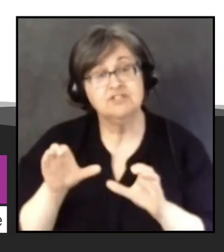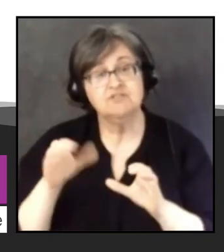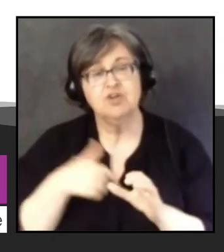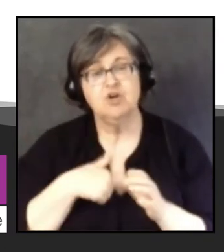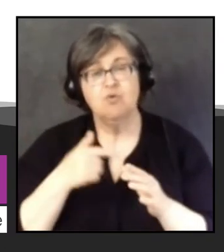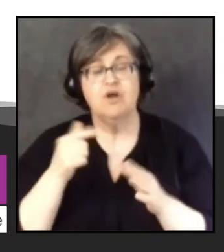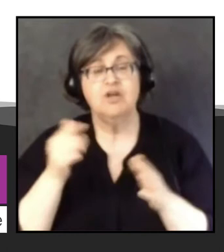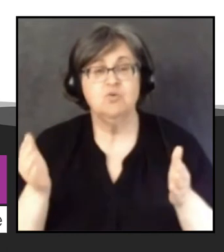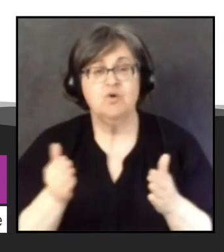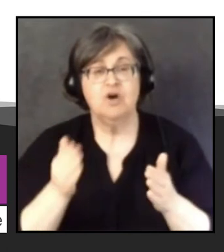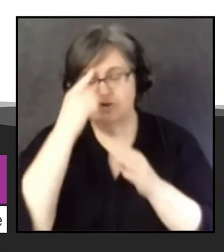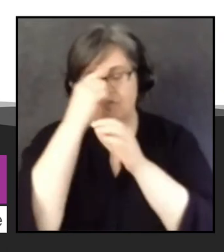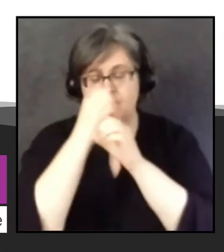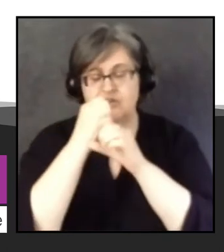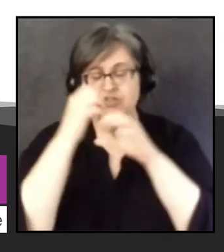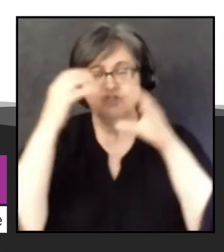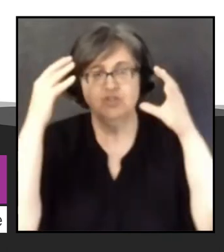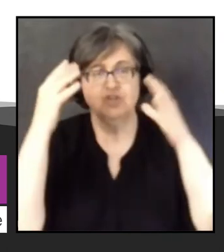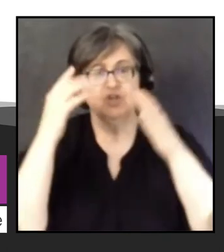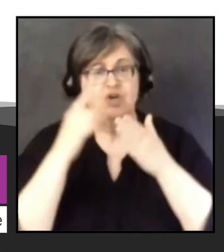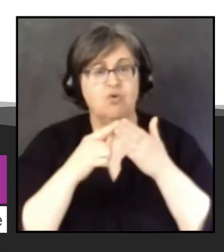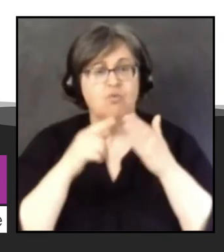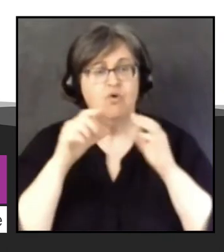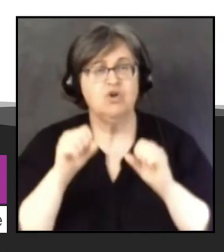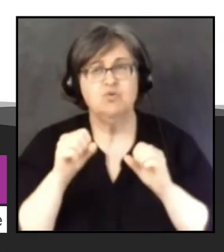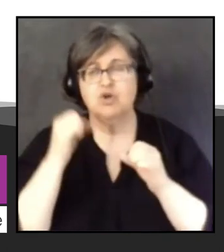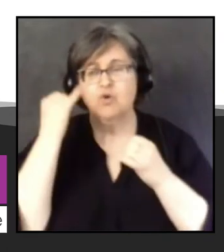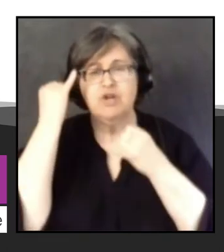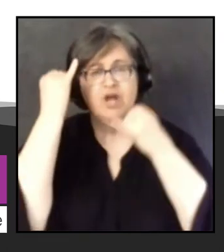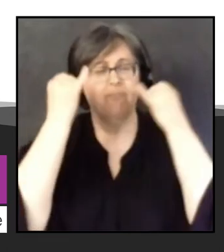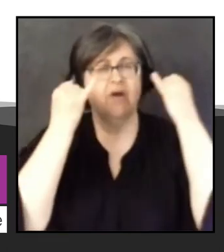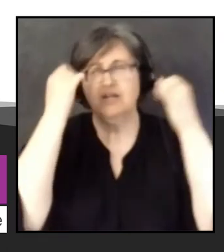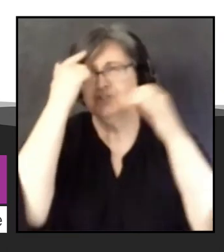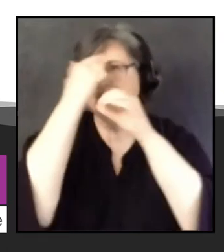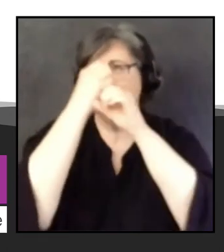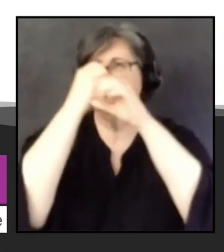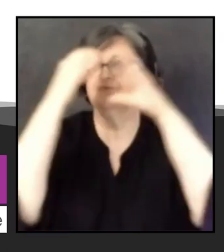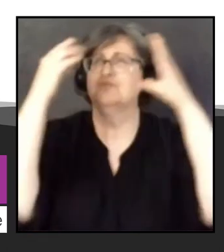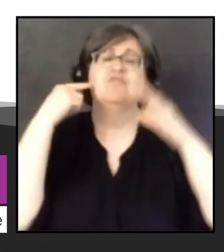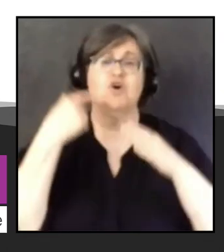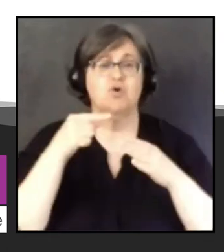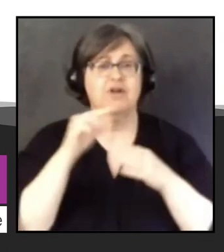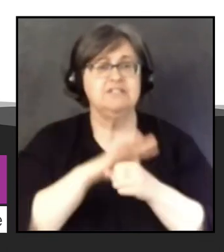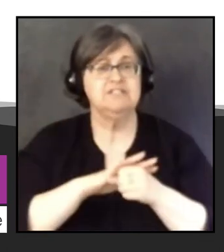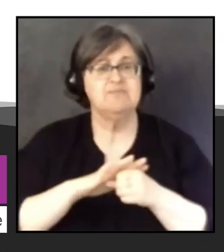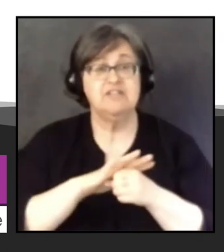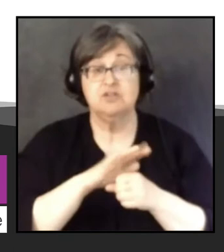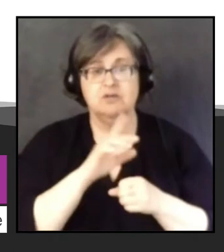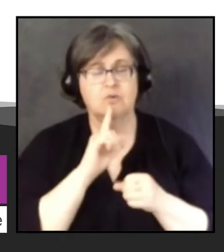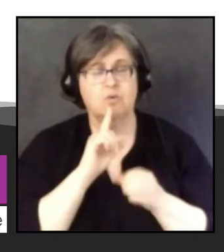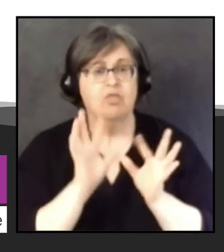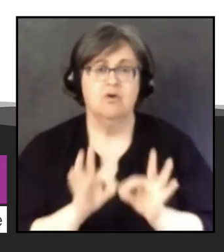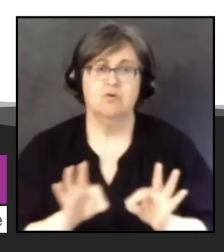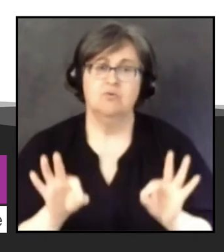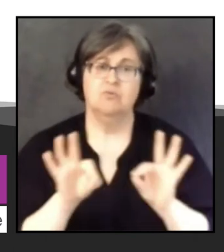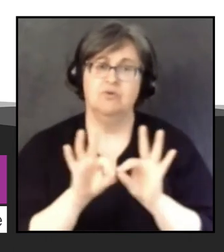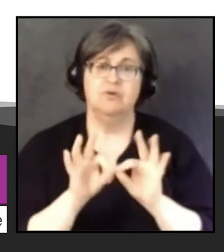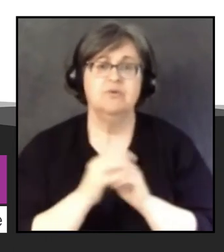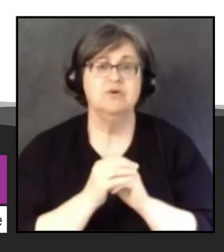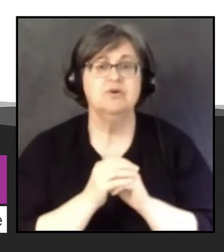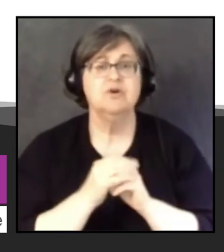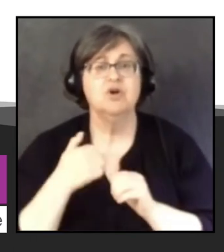encourage visions that drew on what could be imagined for green spaces. And this was really important to us, given the efforts